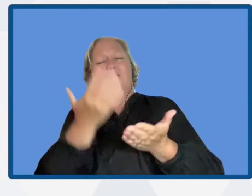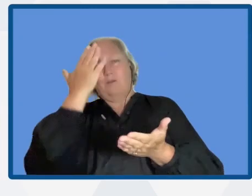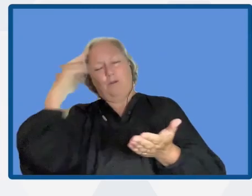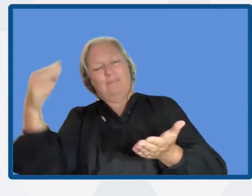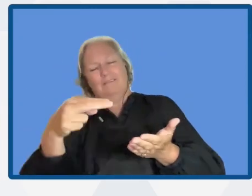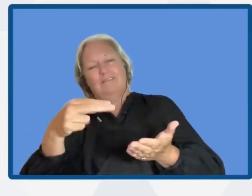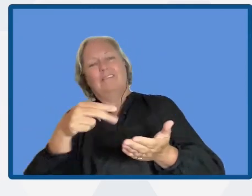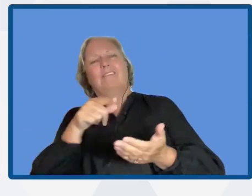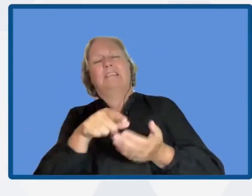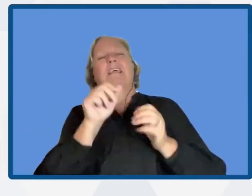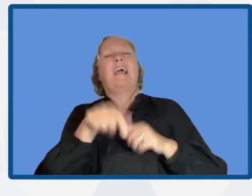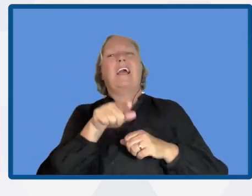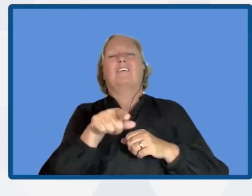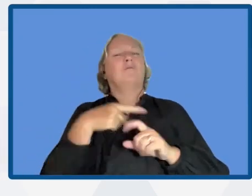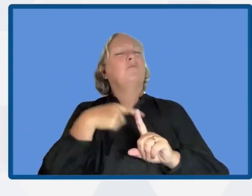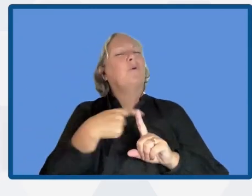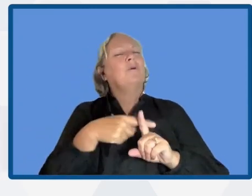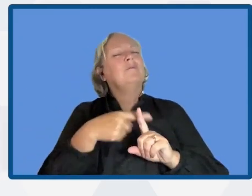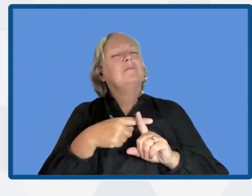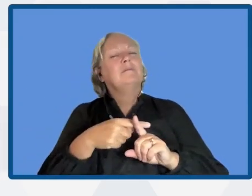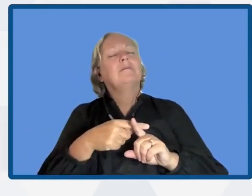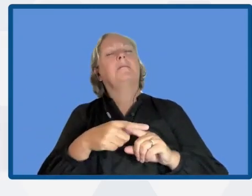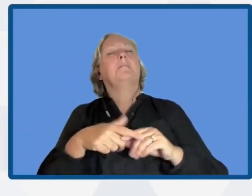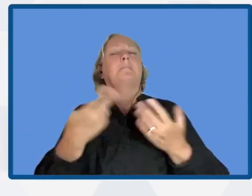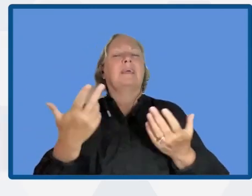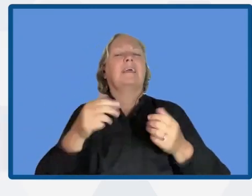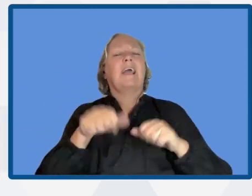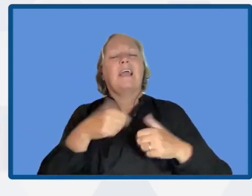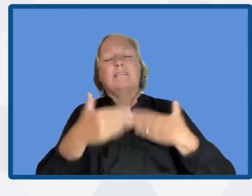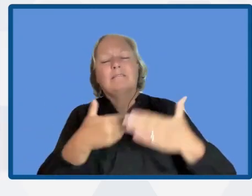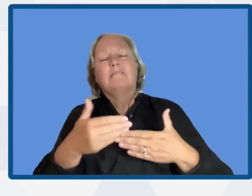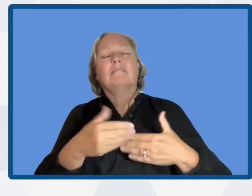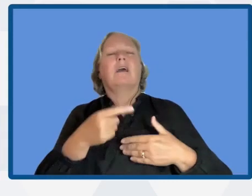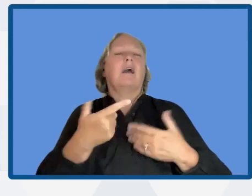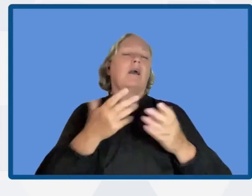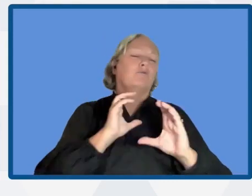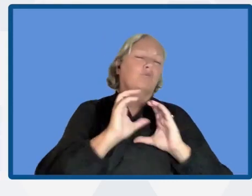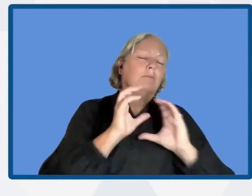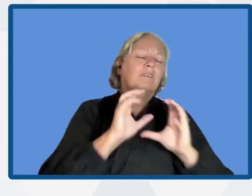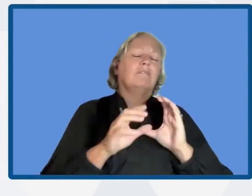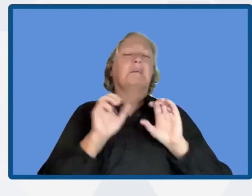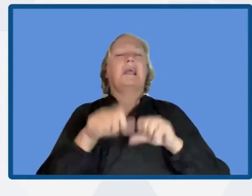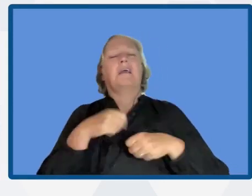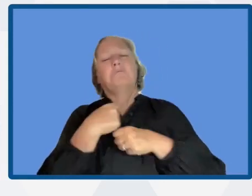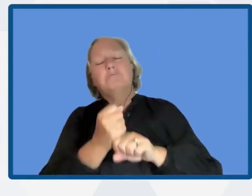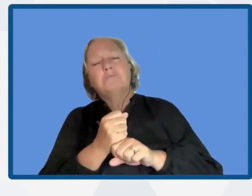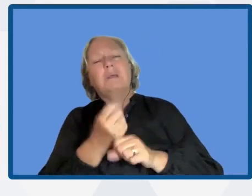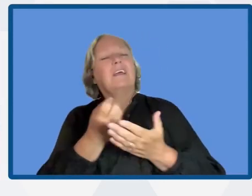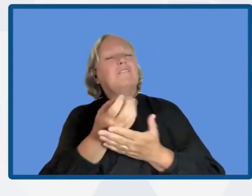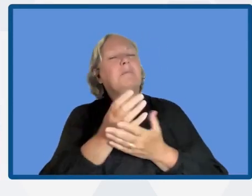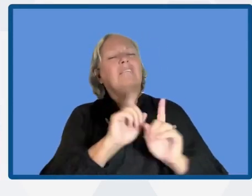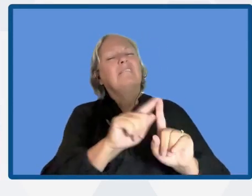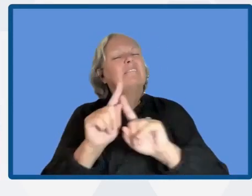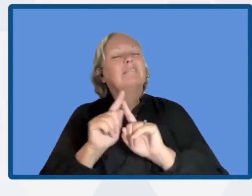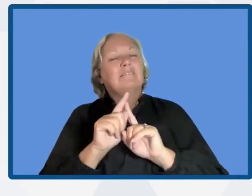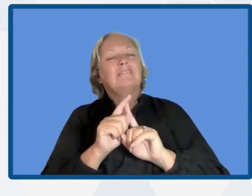because they can generate, communicate, and create information. This goes from the brigade